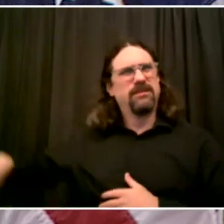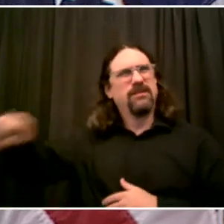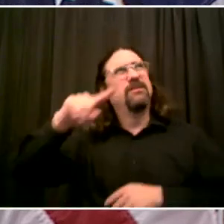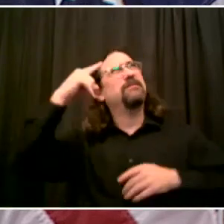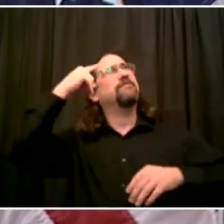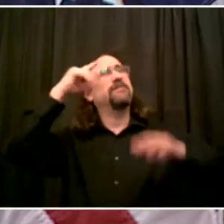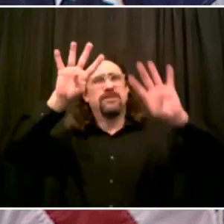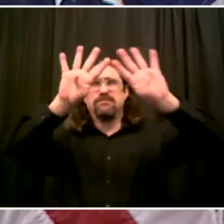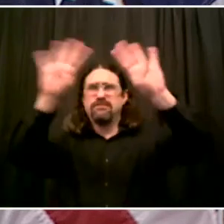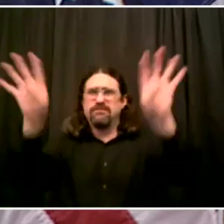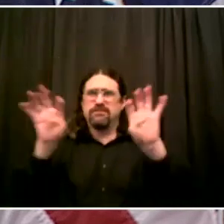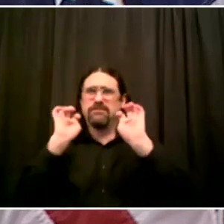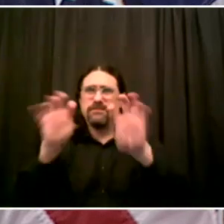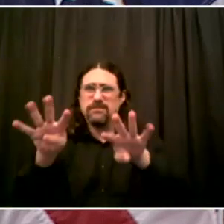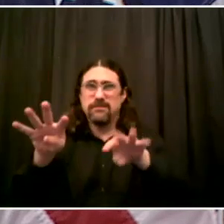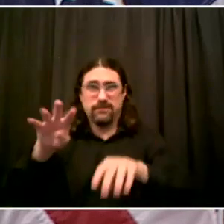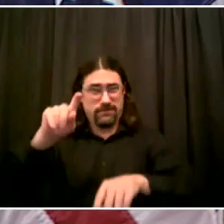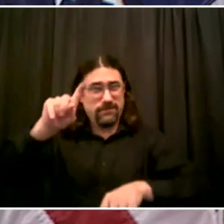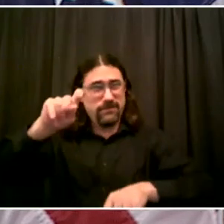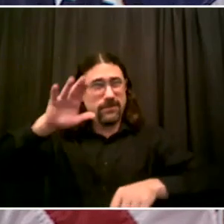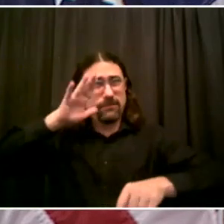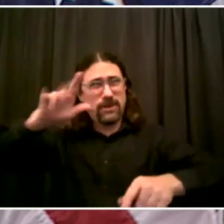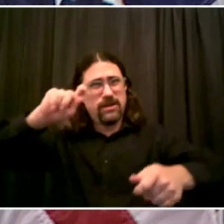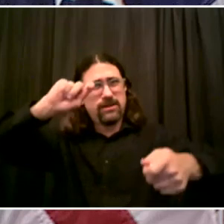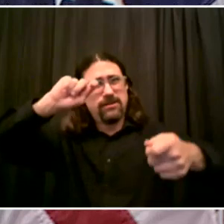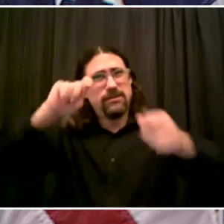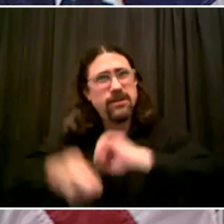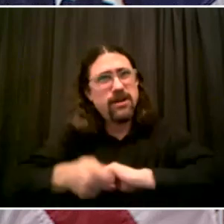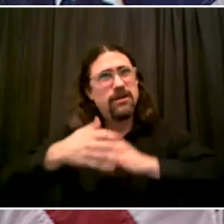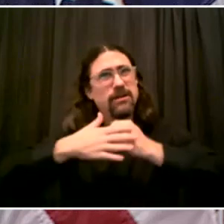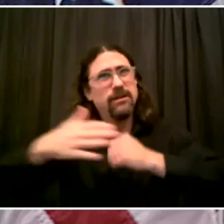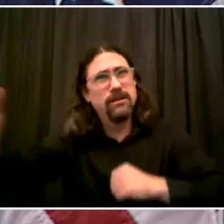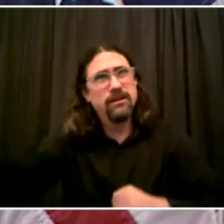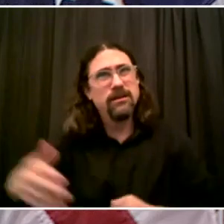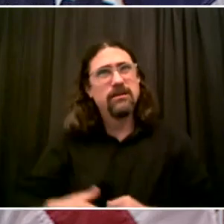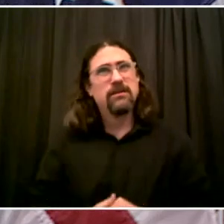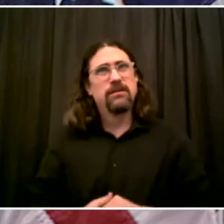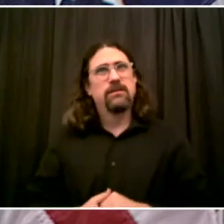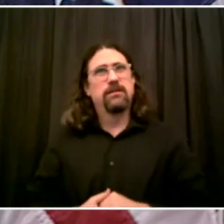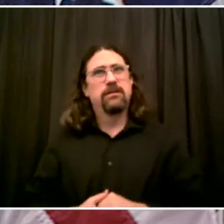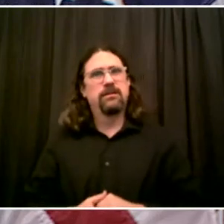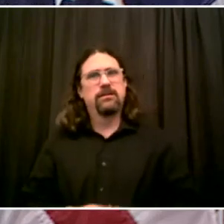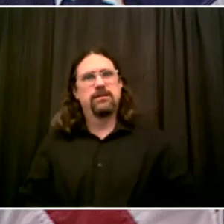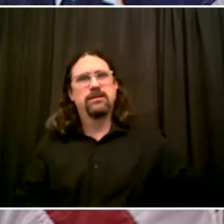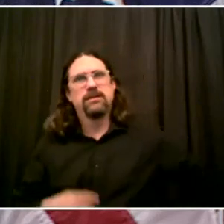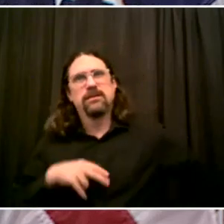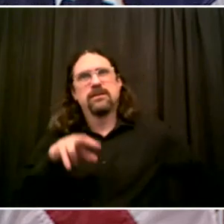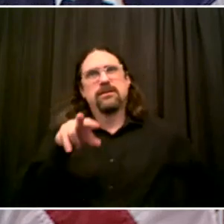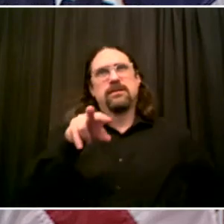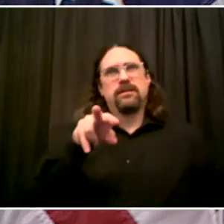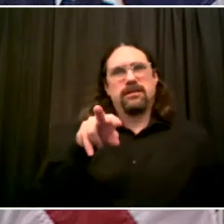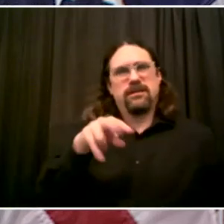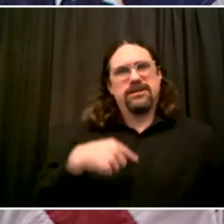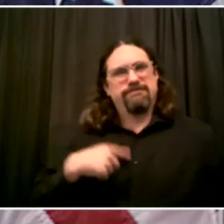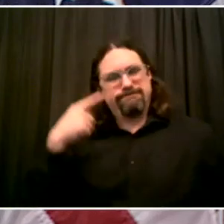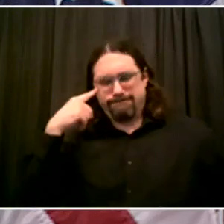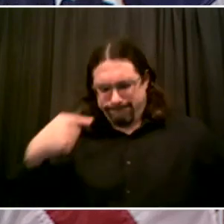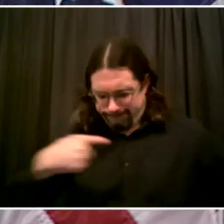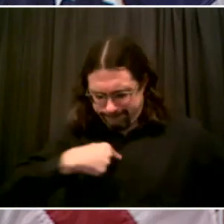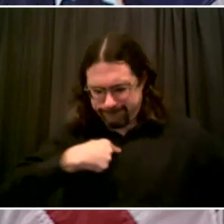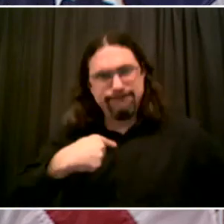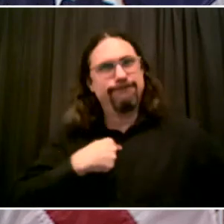everyone in leadership to not just say words about change, but to produce change and show